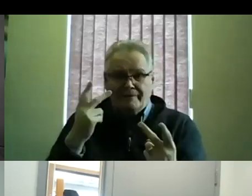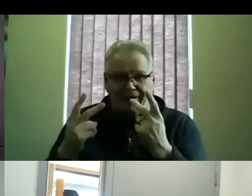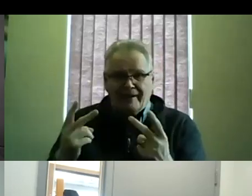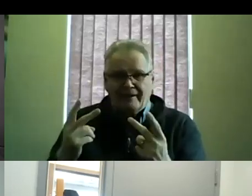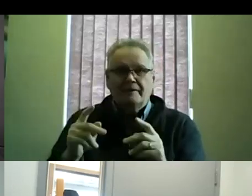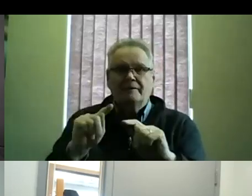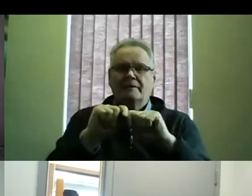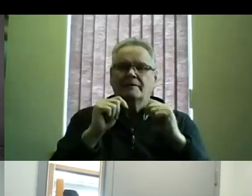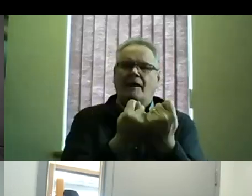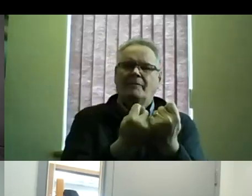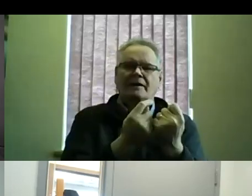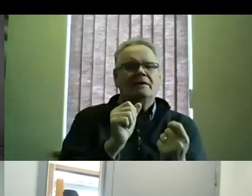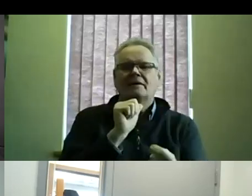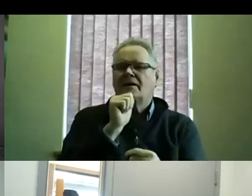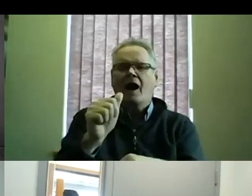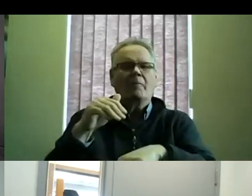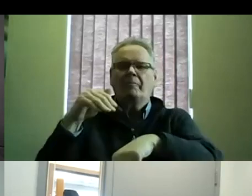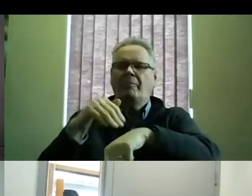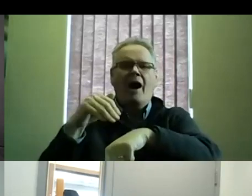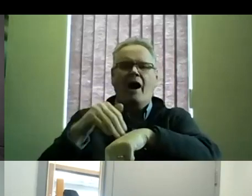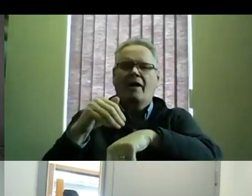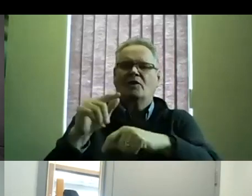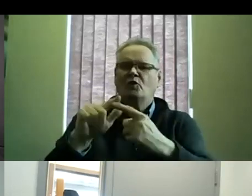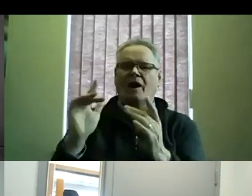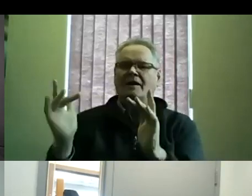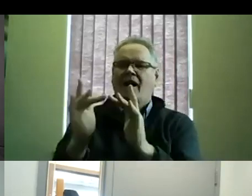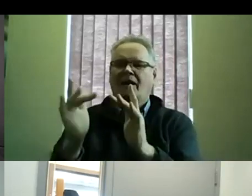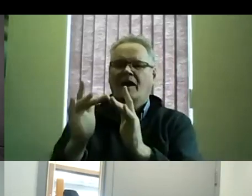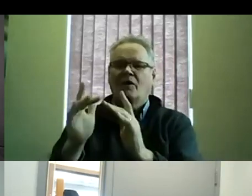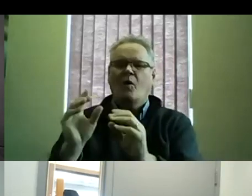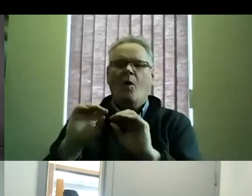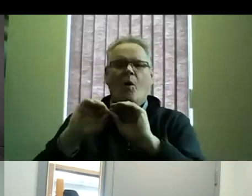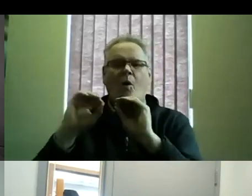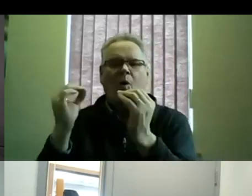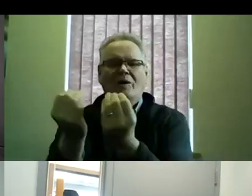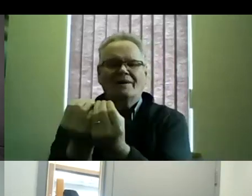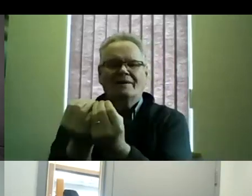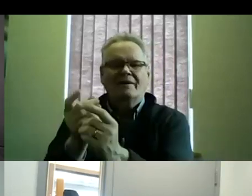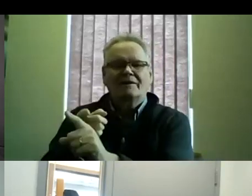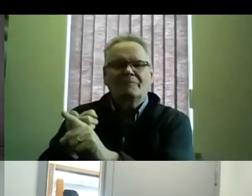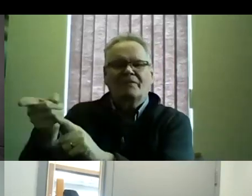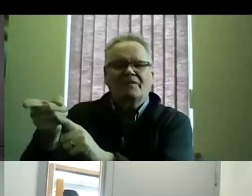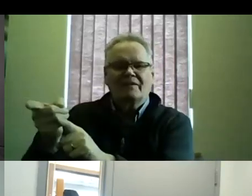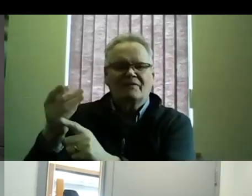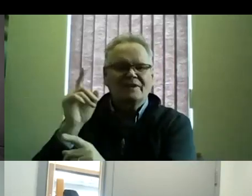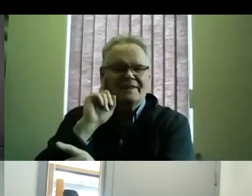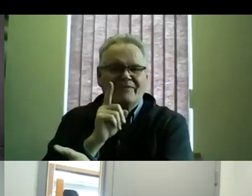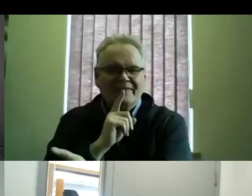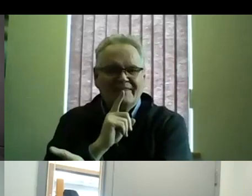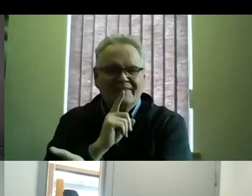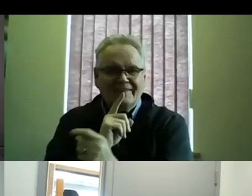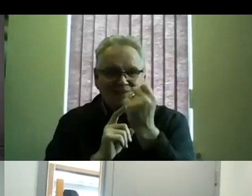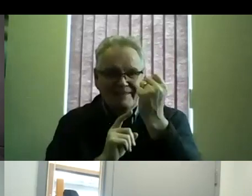to the deaf individual. I've seen that team approach, but they don't bother to contact the